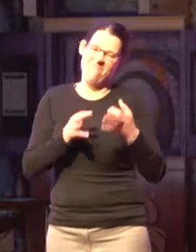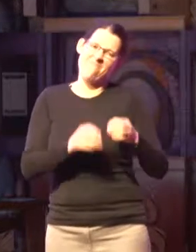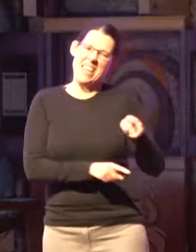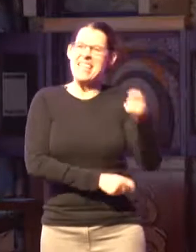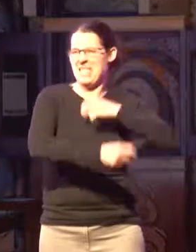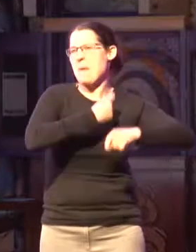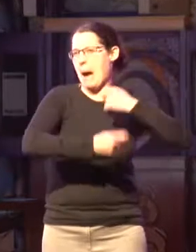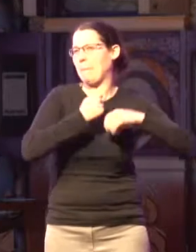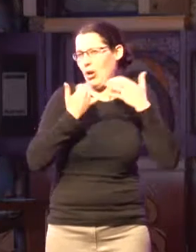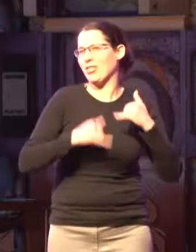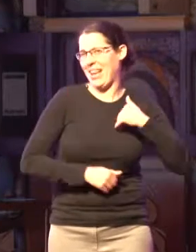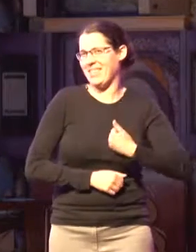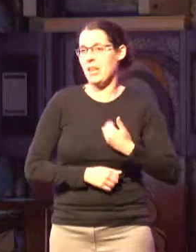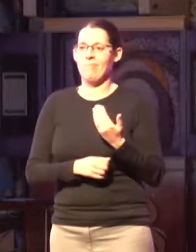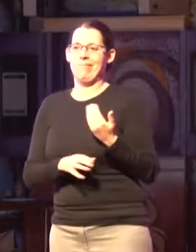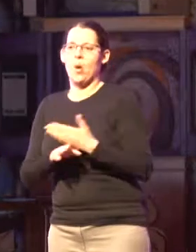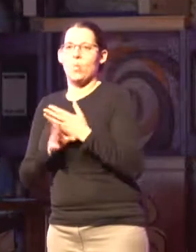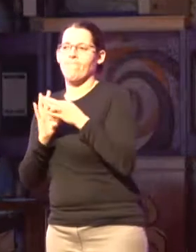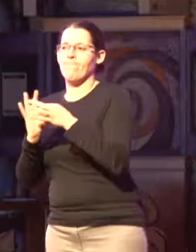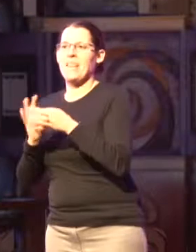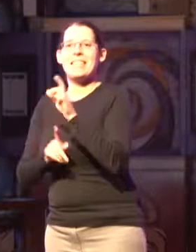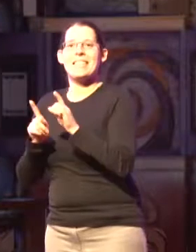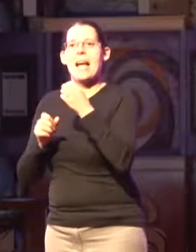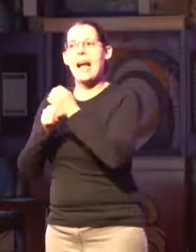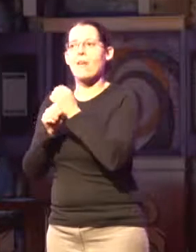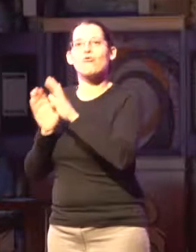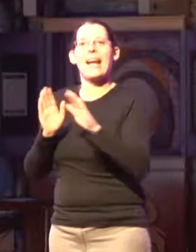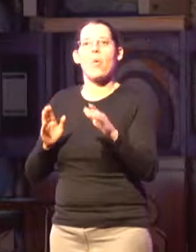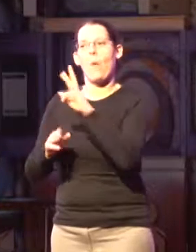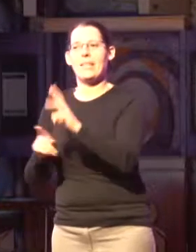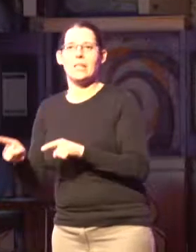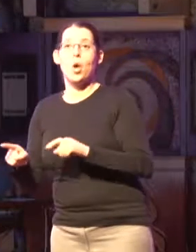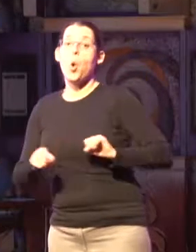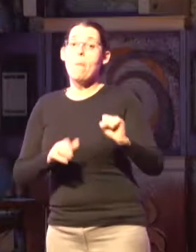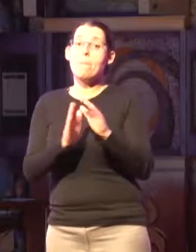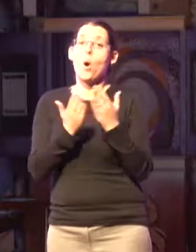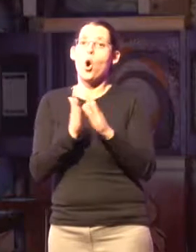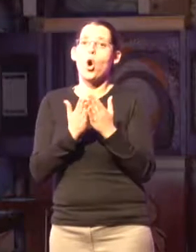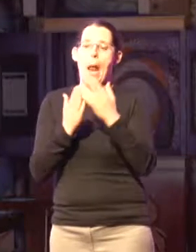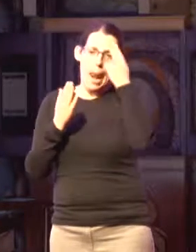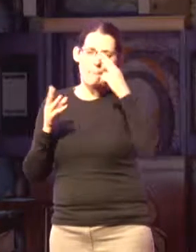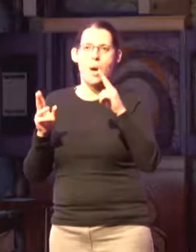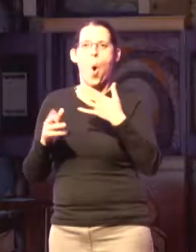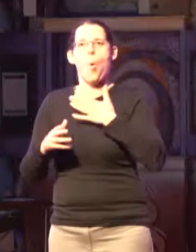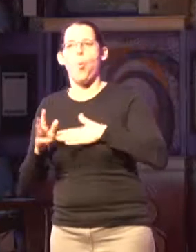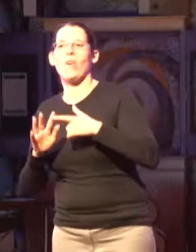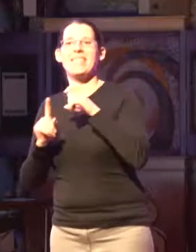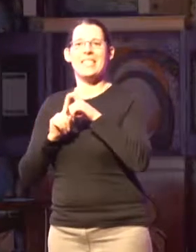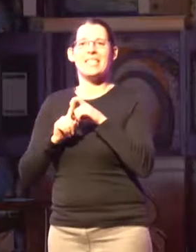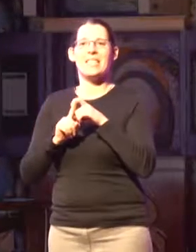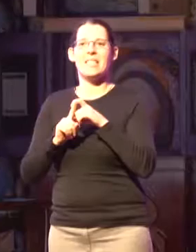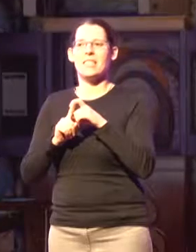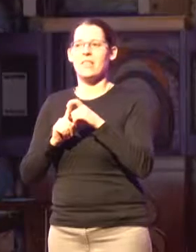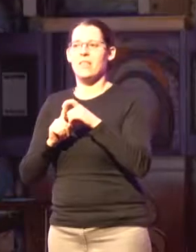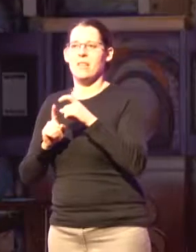Recently she exhibited with the City Gallery of Wellington and had her book Wanted published by Mass University Press. You can, I think, read more